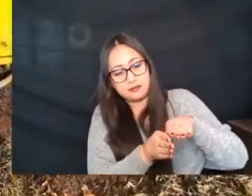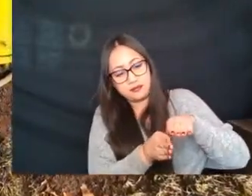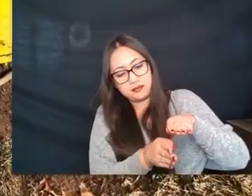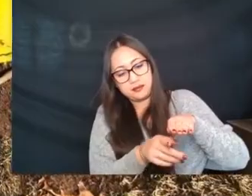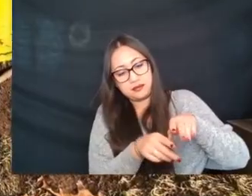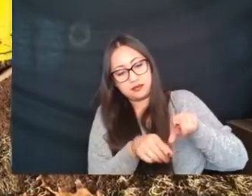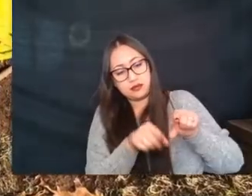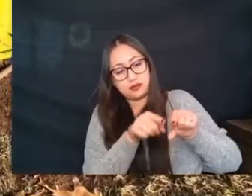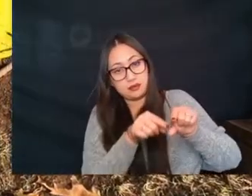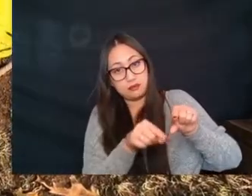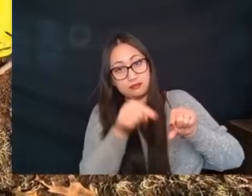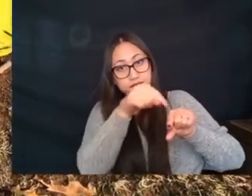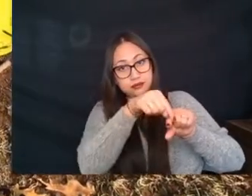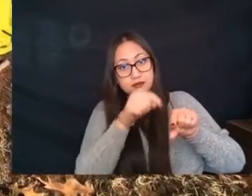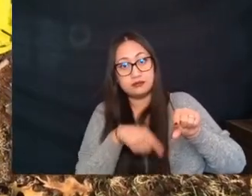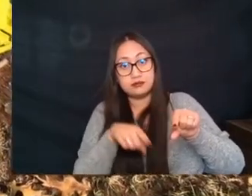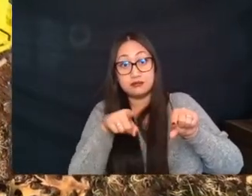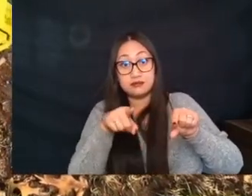It's a fire hydrant shadow.